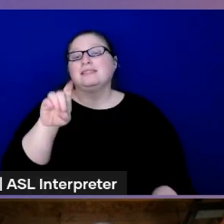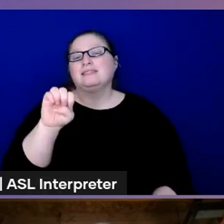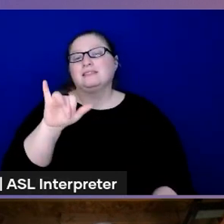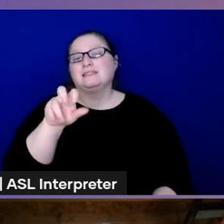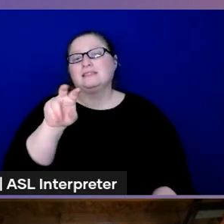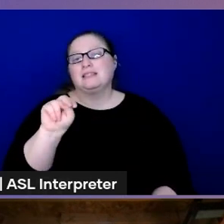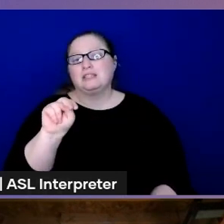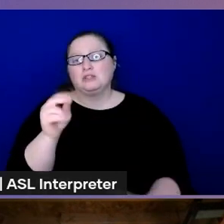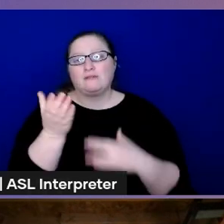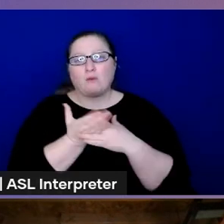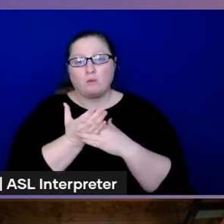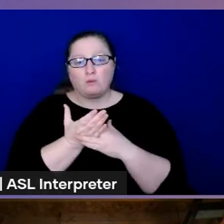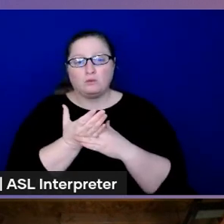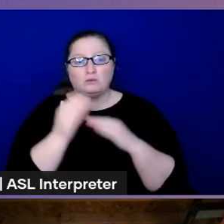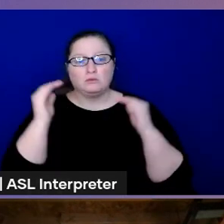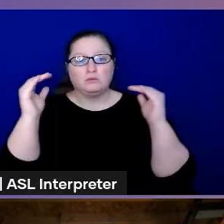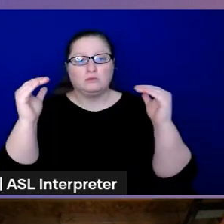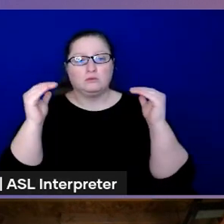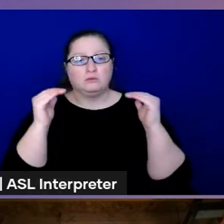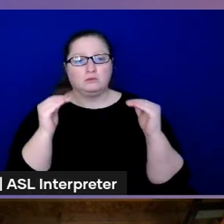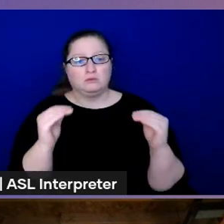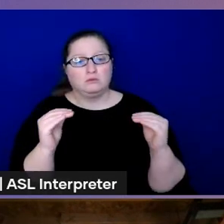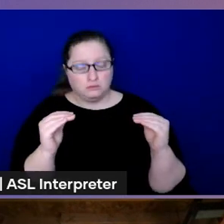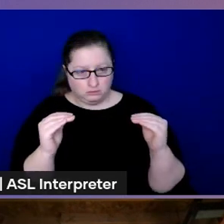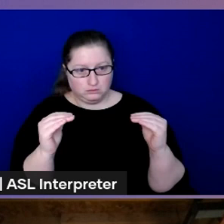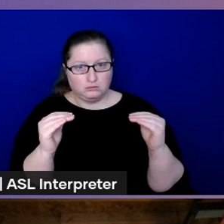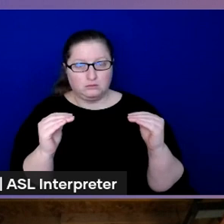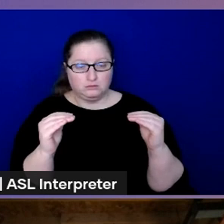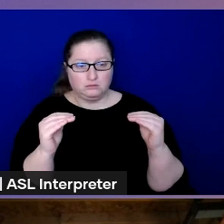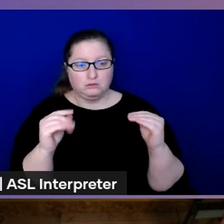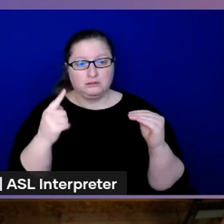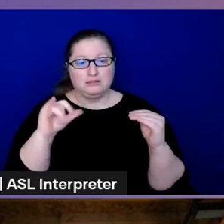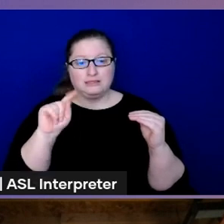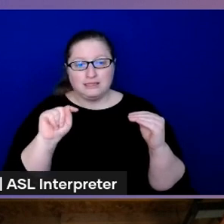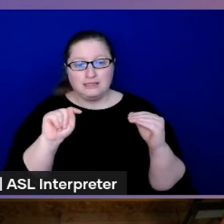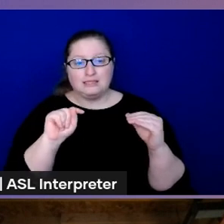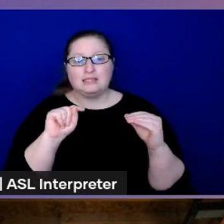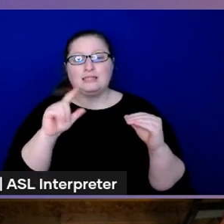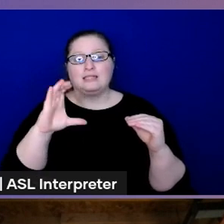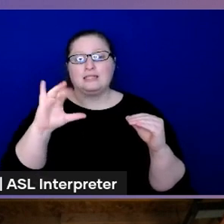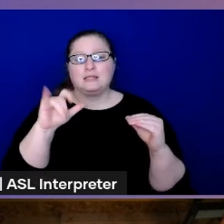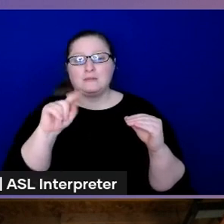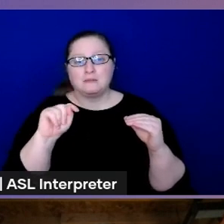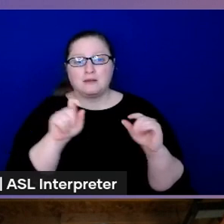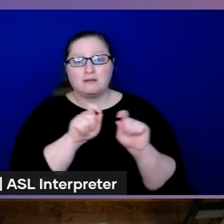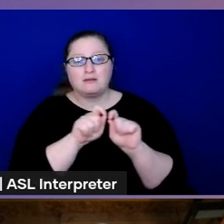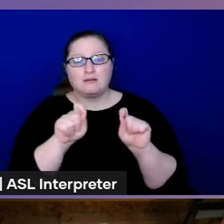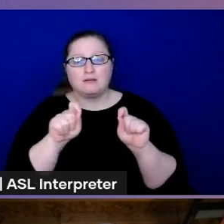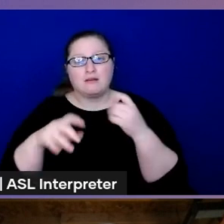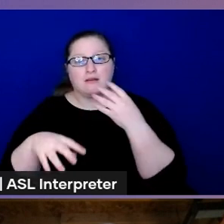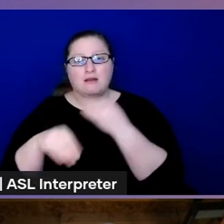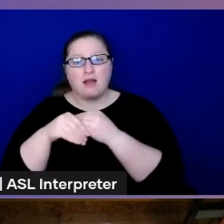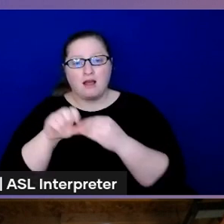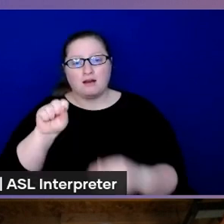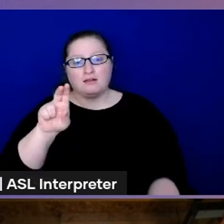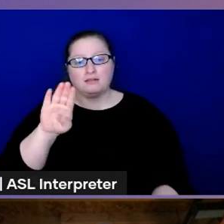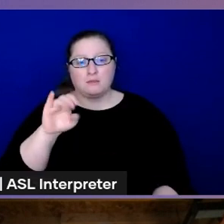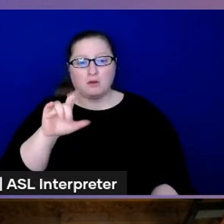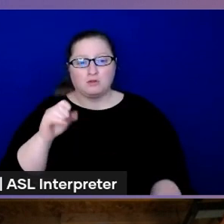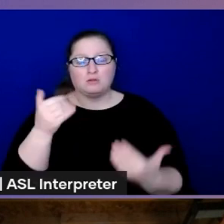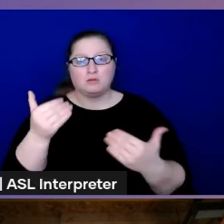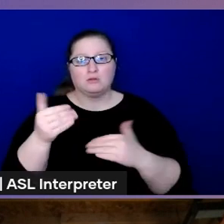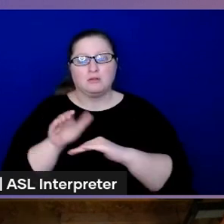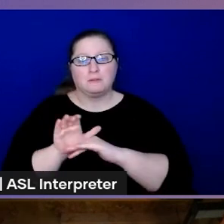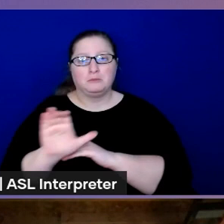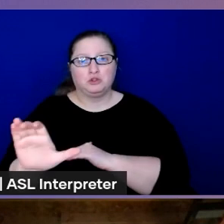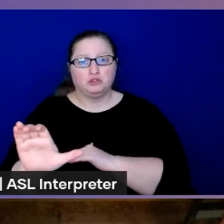You then git commit and put a message in like added submodule, and then push that. And so